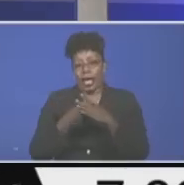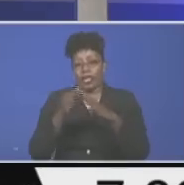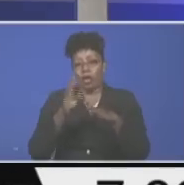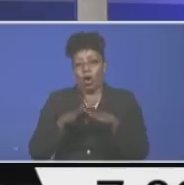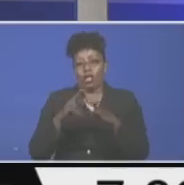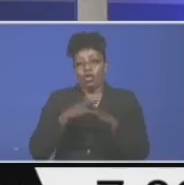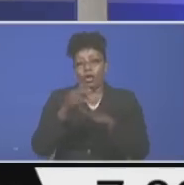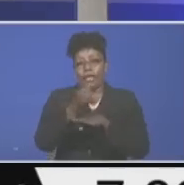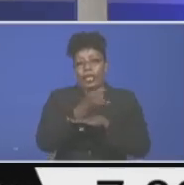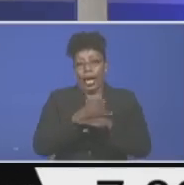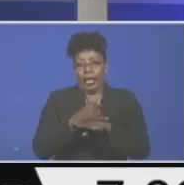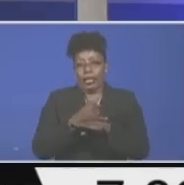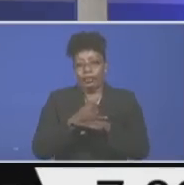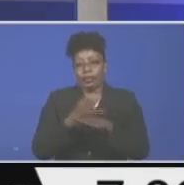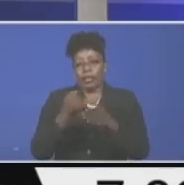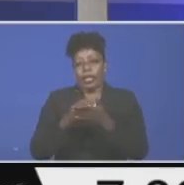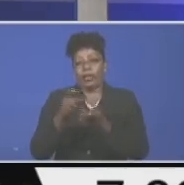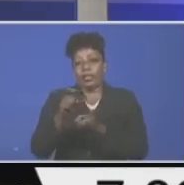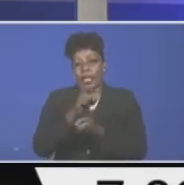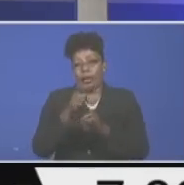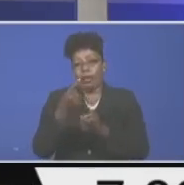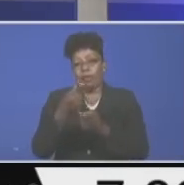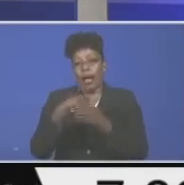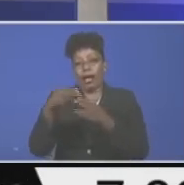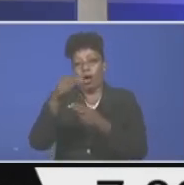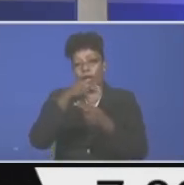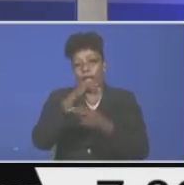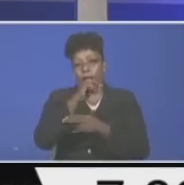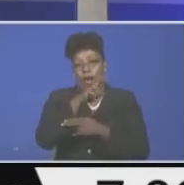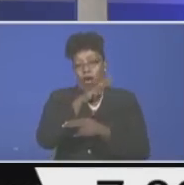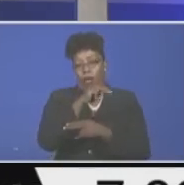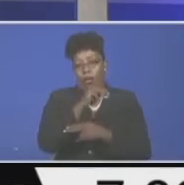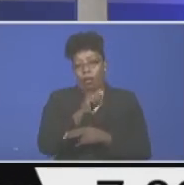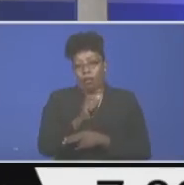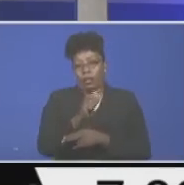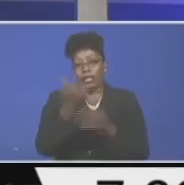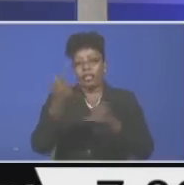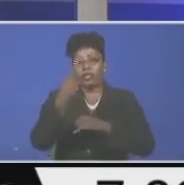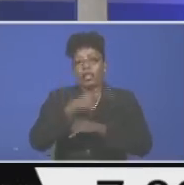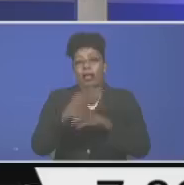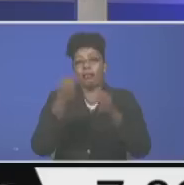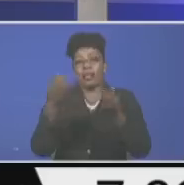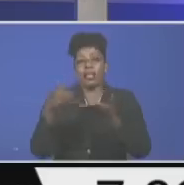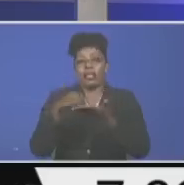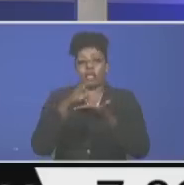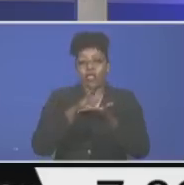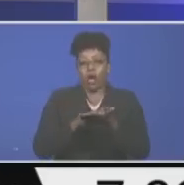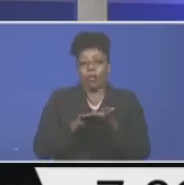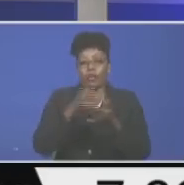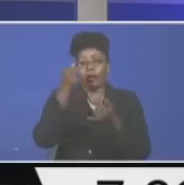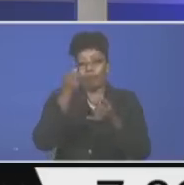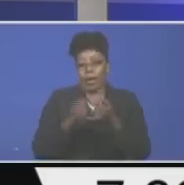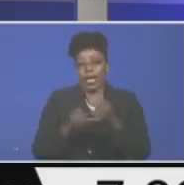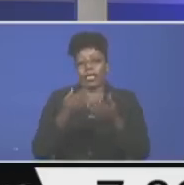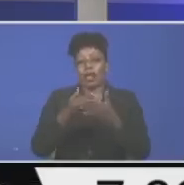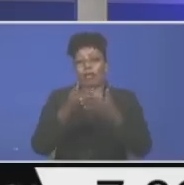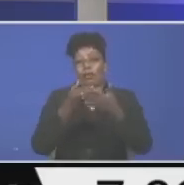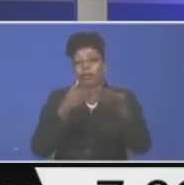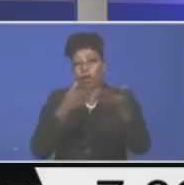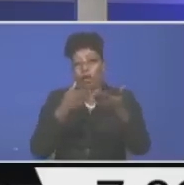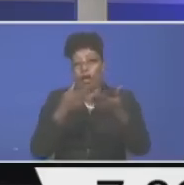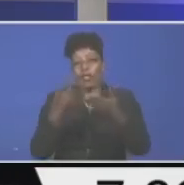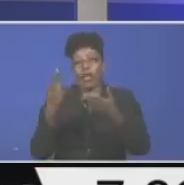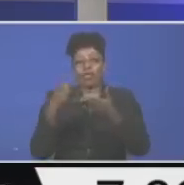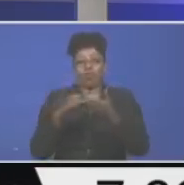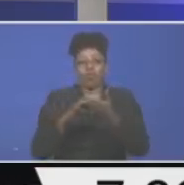was devastated by last year's Hurricane Irma. Press Secretary Anthony Nubo said today a number of documents have to be finalized before the rebuilding